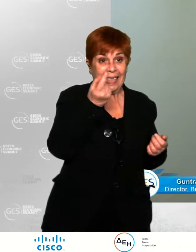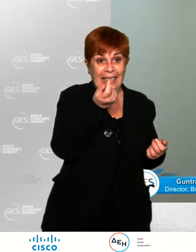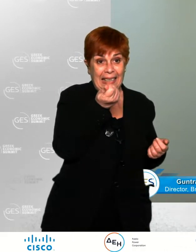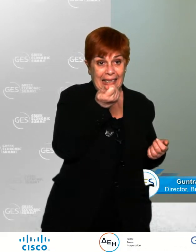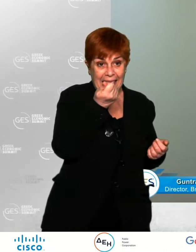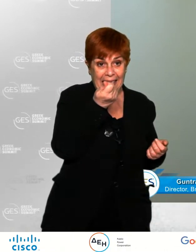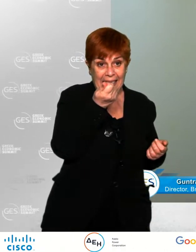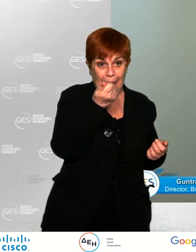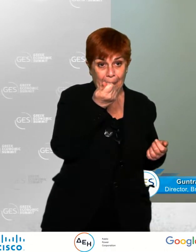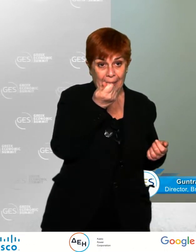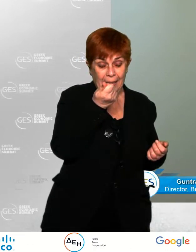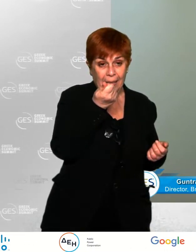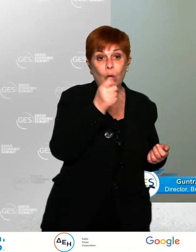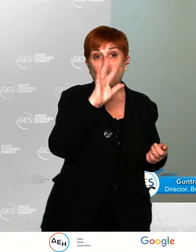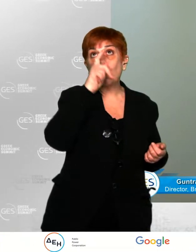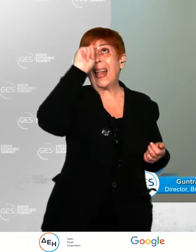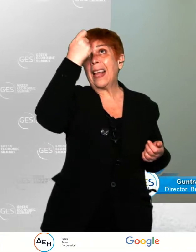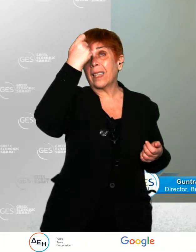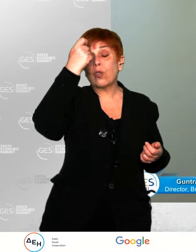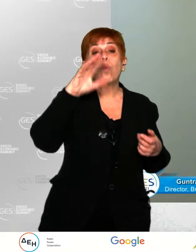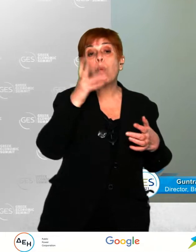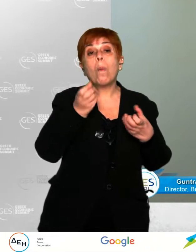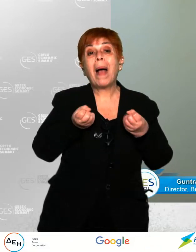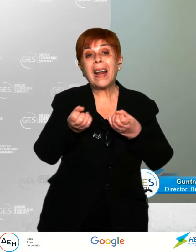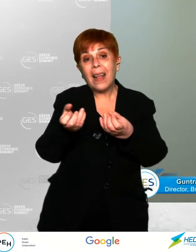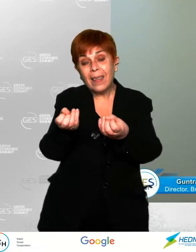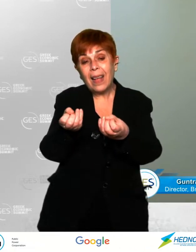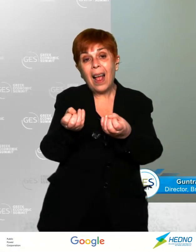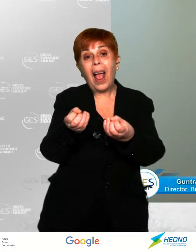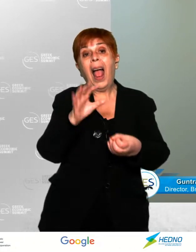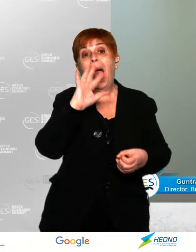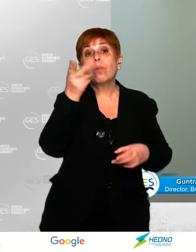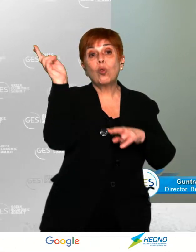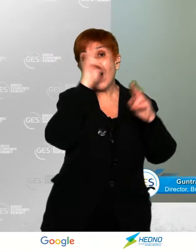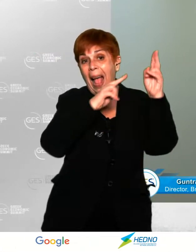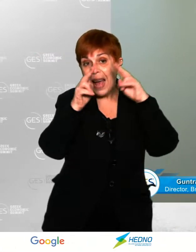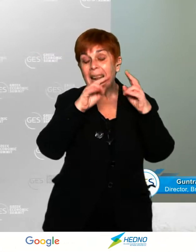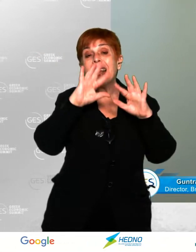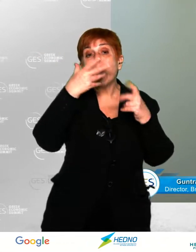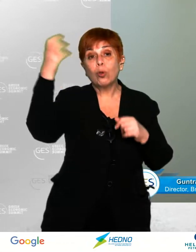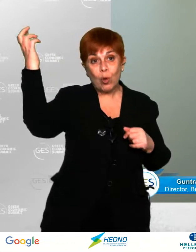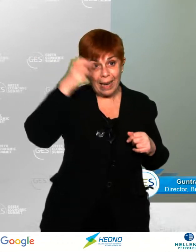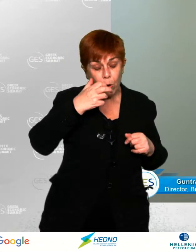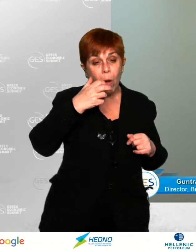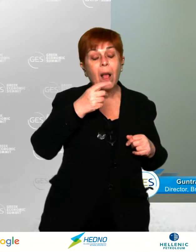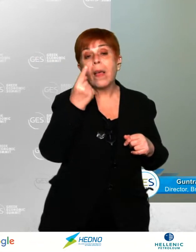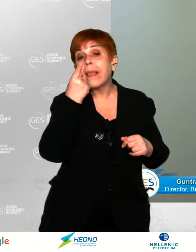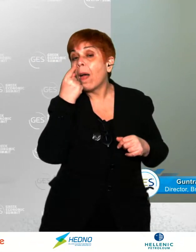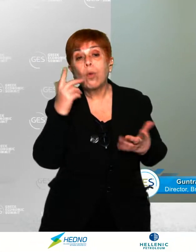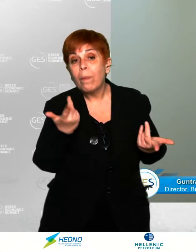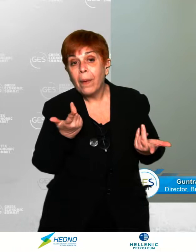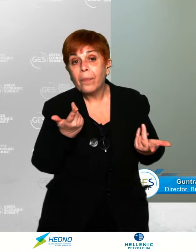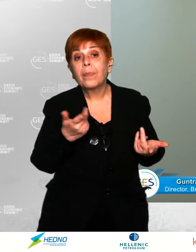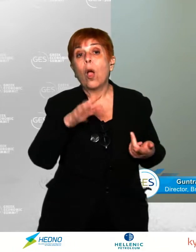electricity generated by wind or sun, you will see that it's actually, the unsubsidized price is actually by